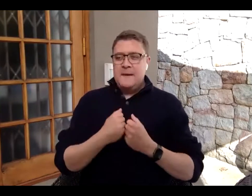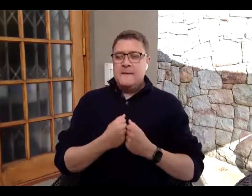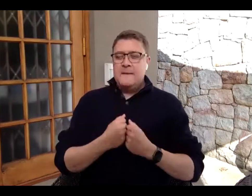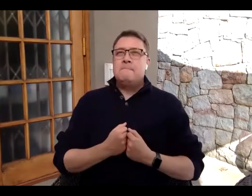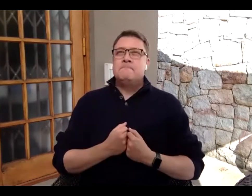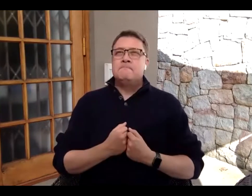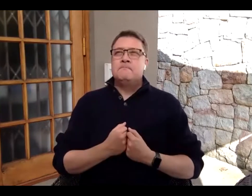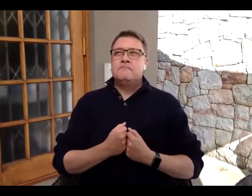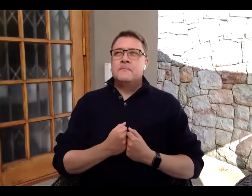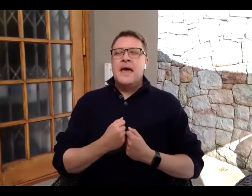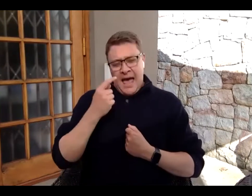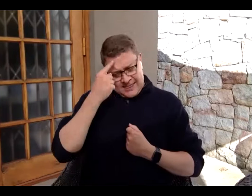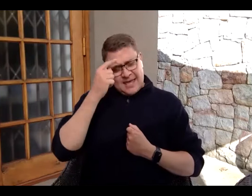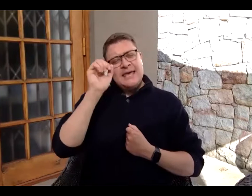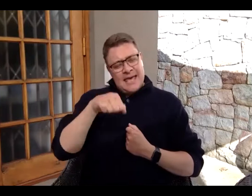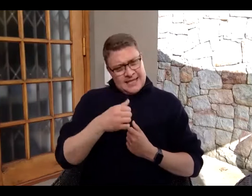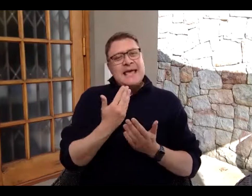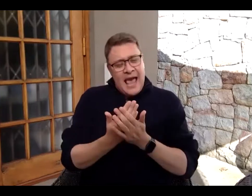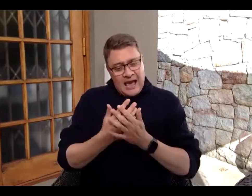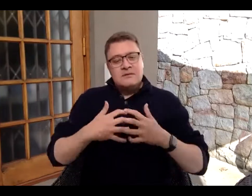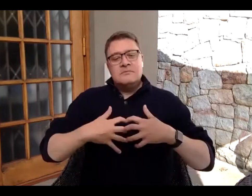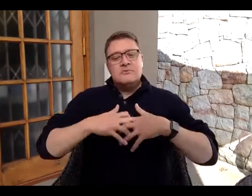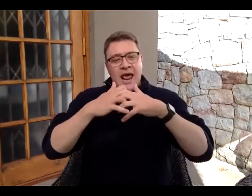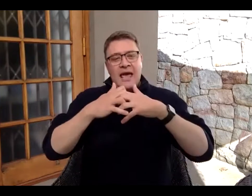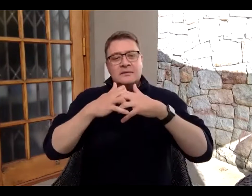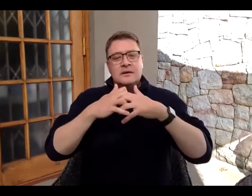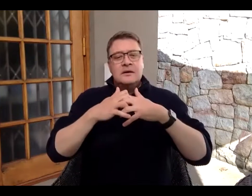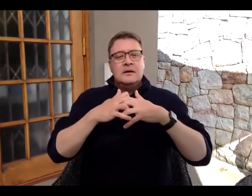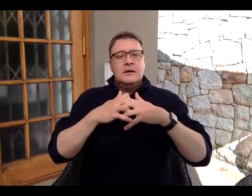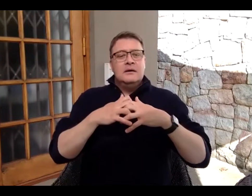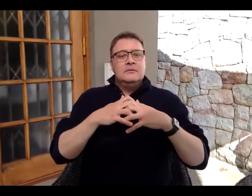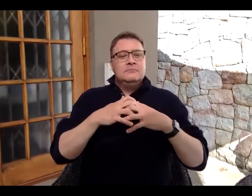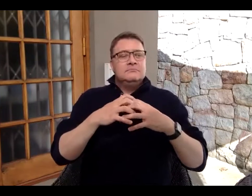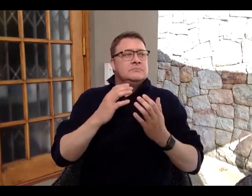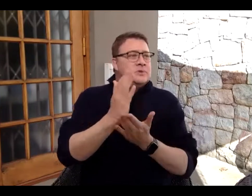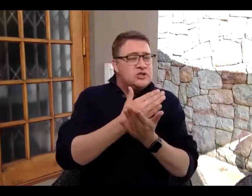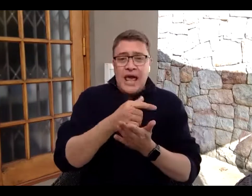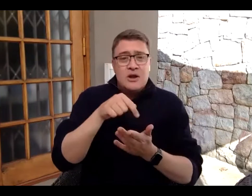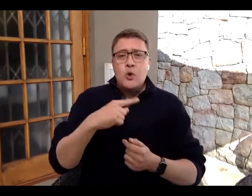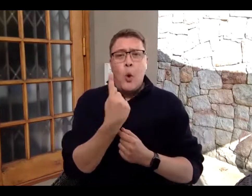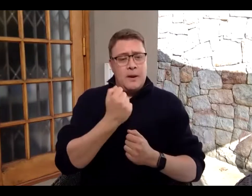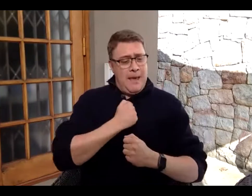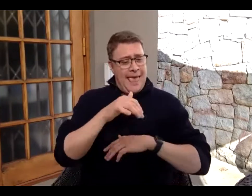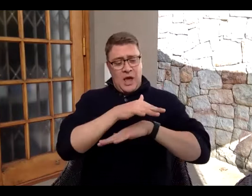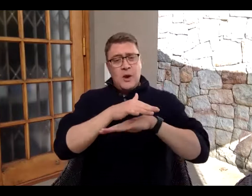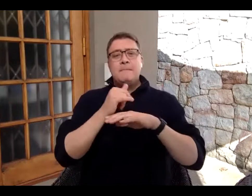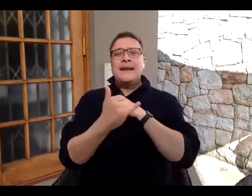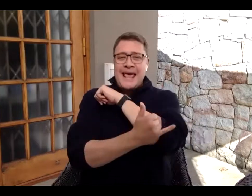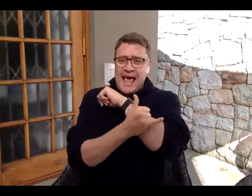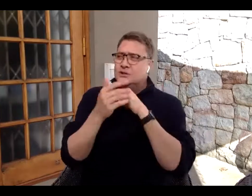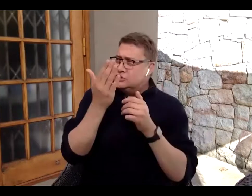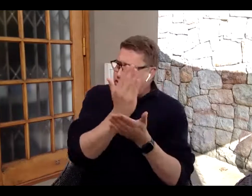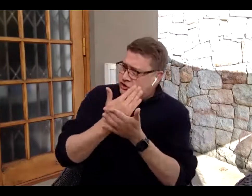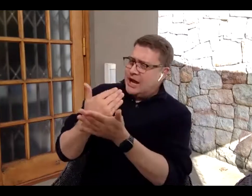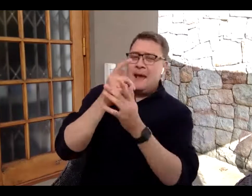definitely a platform that can be created to share it, not just in Durbanville, but around the countries, that OT can share it with doctors, and